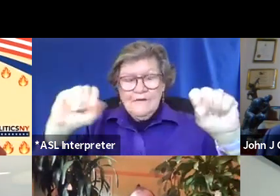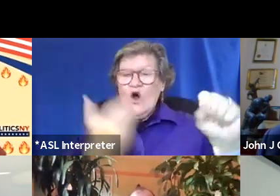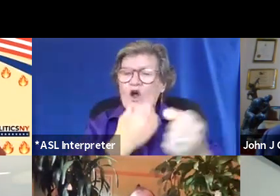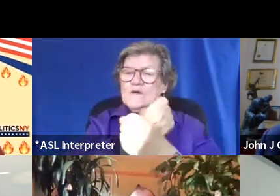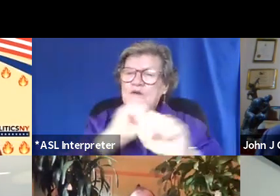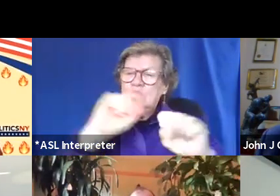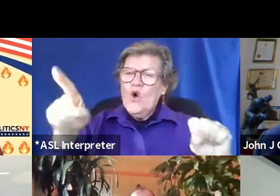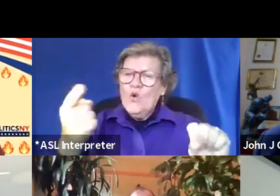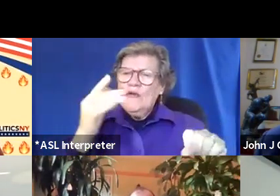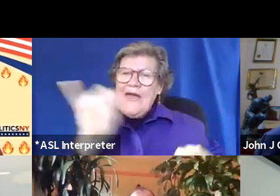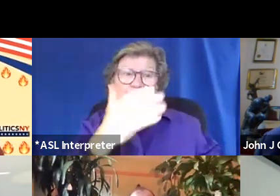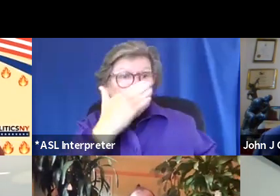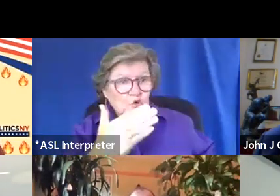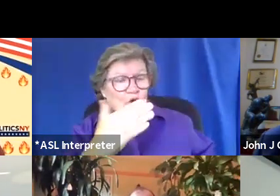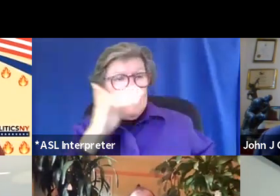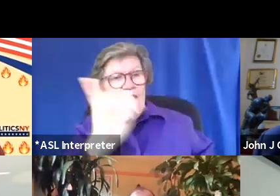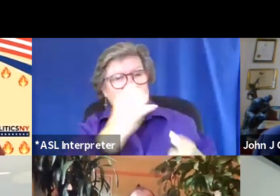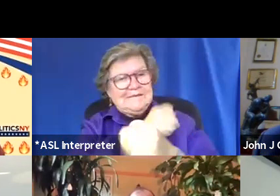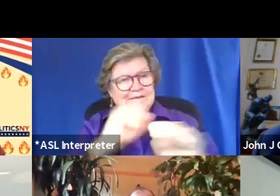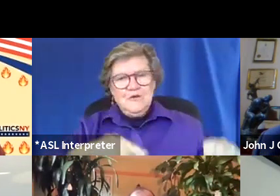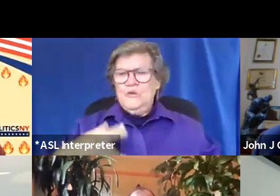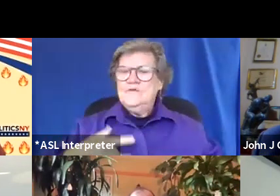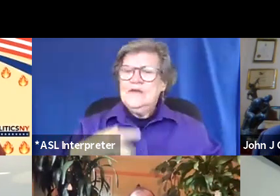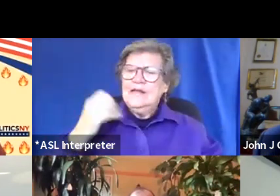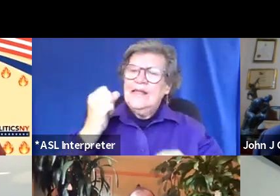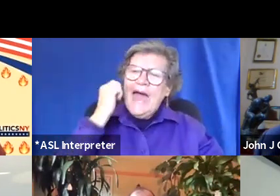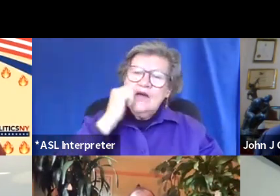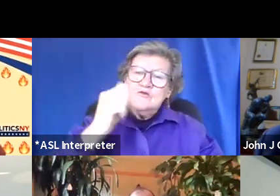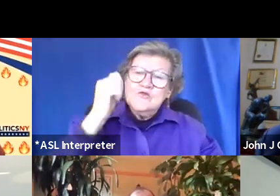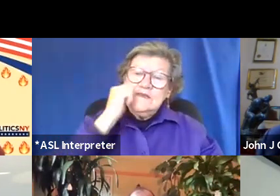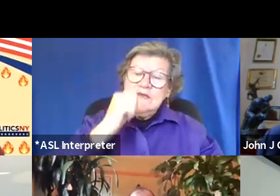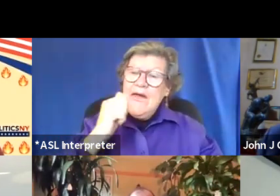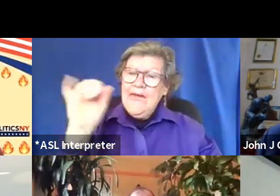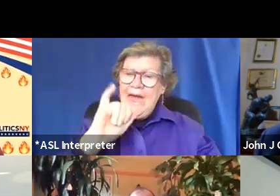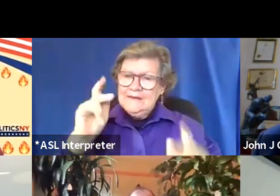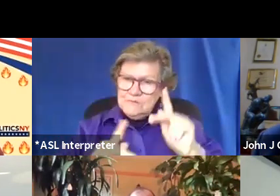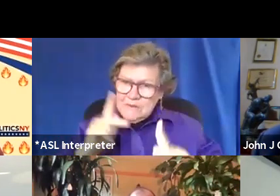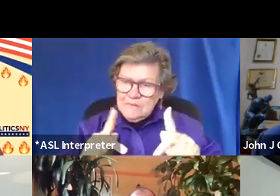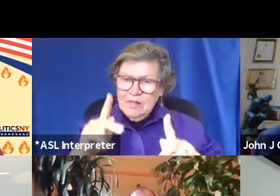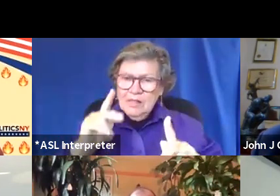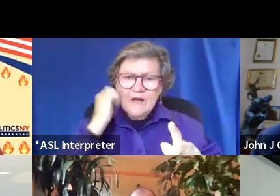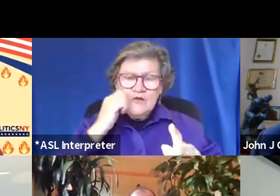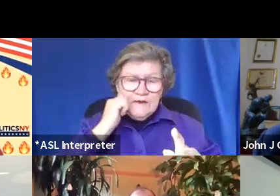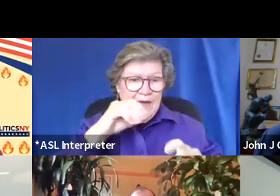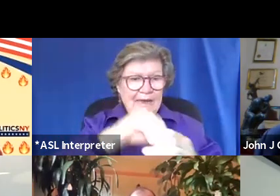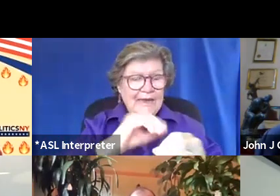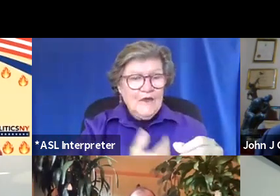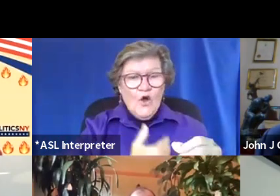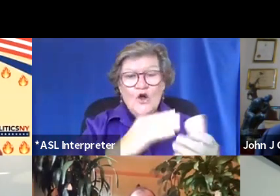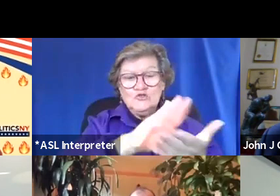good as the safety we feel every day as citizens here in our homes, on our streets, in our schools, in our